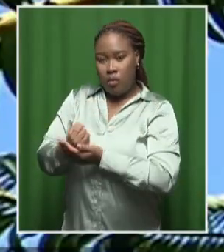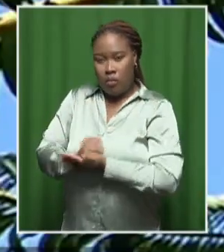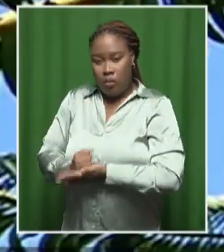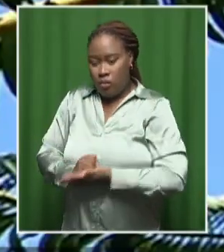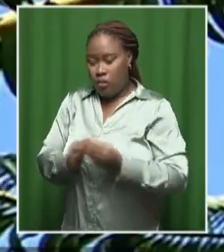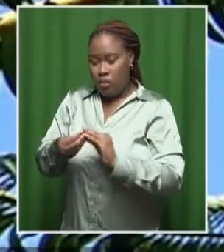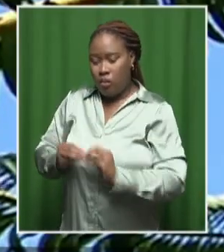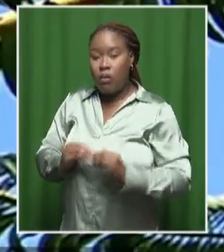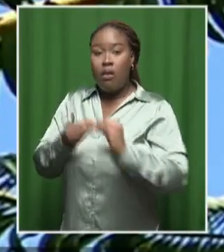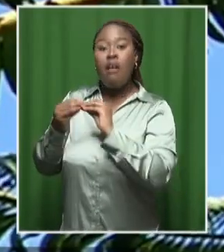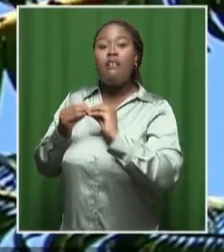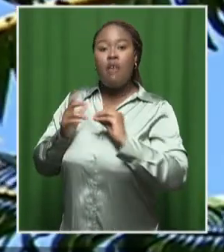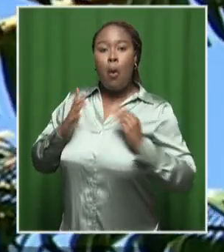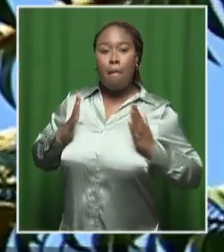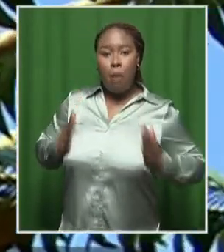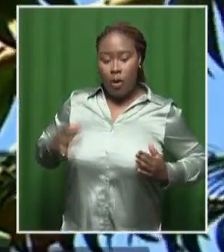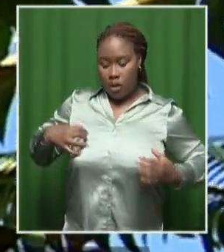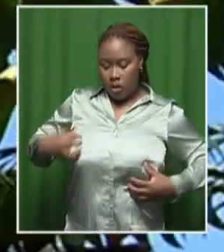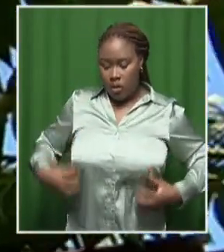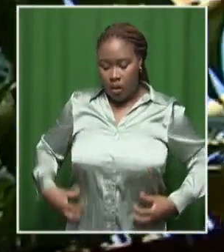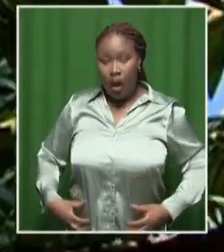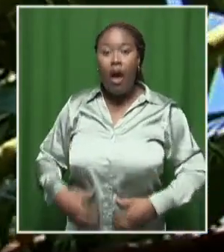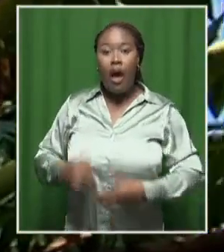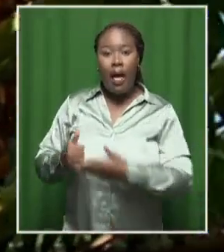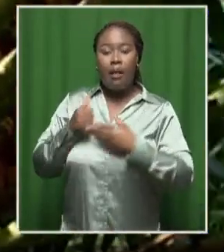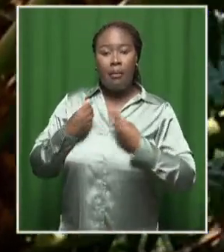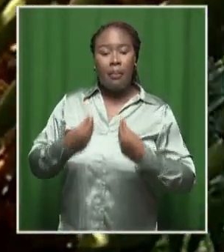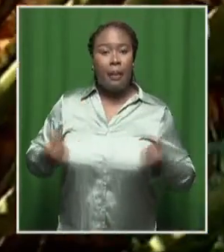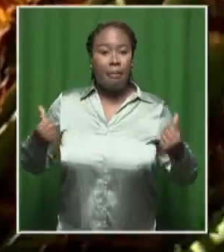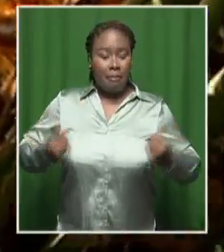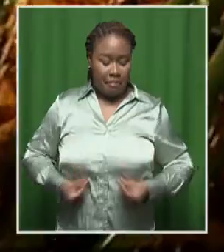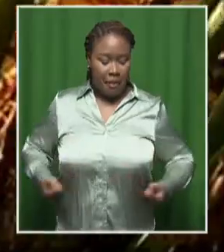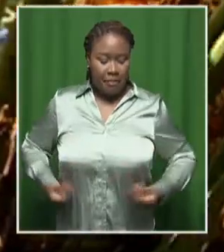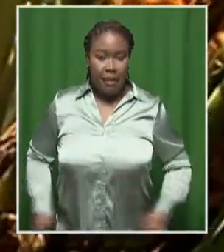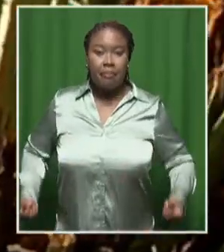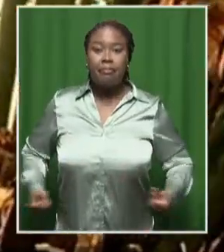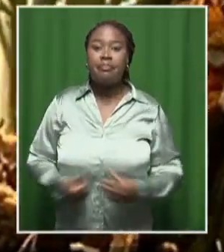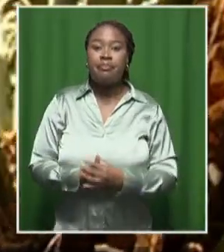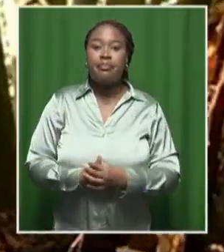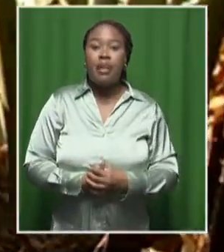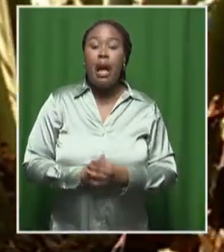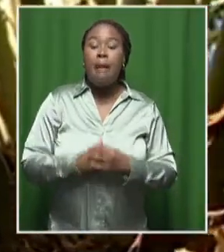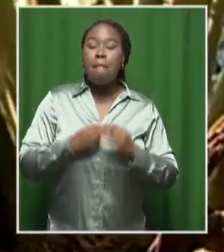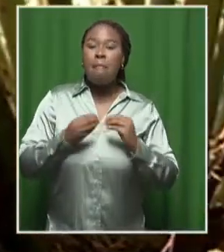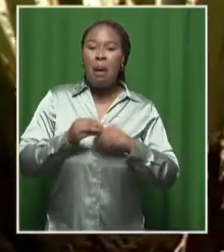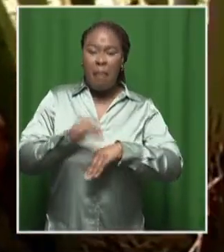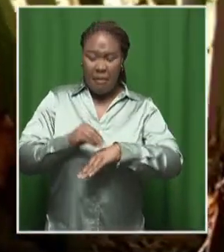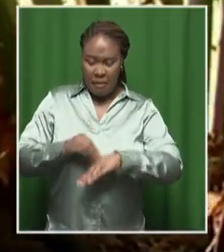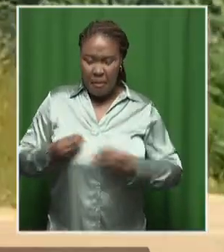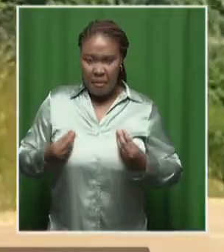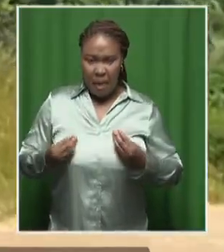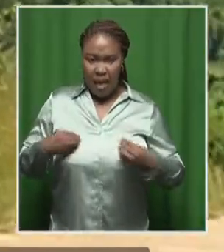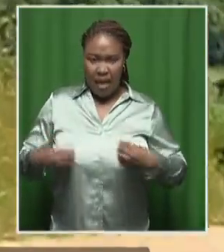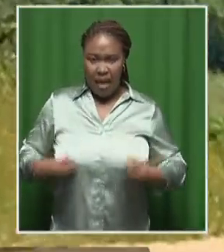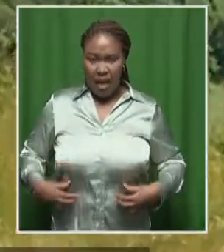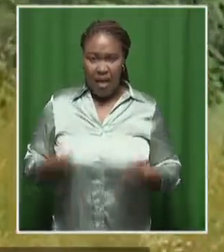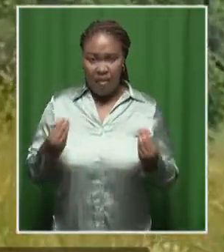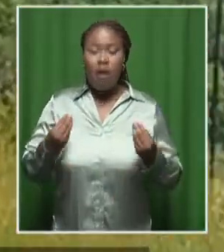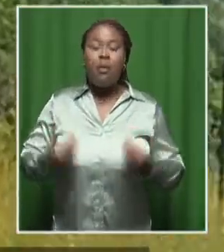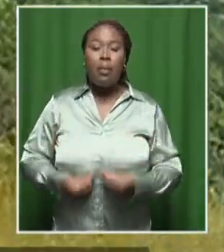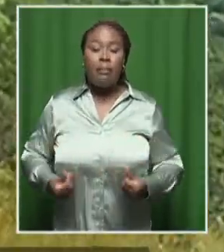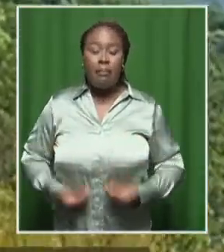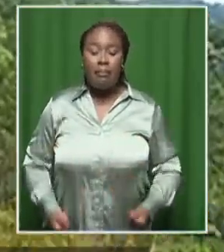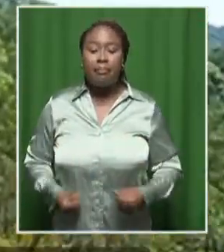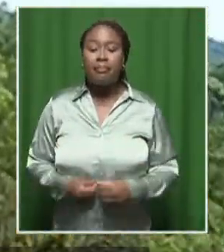an animal. Furthermore, the country also boasts over 30 cycad species. Aesthetic